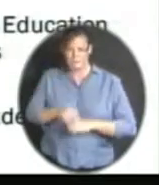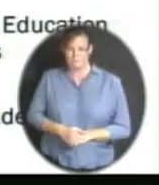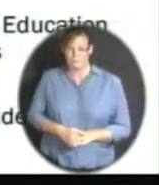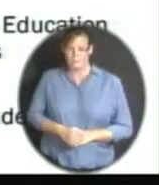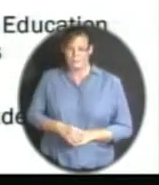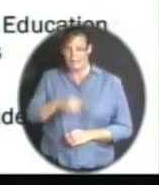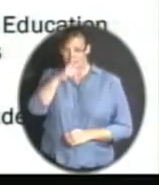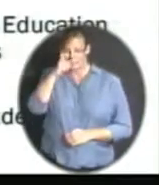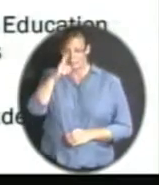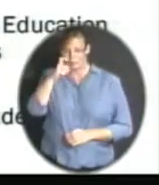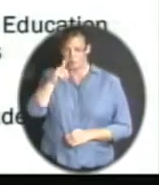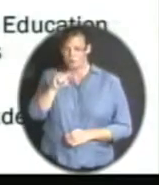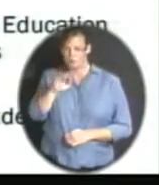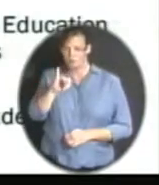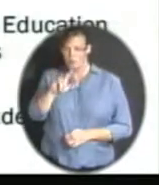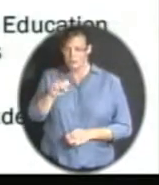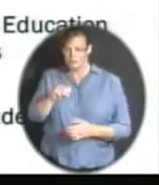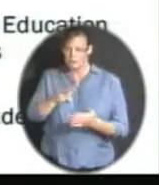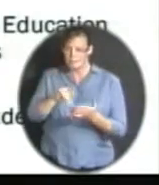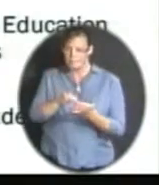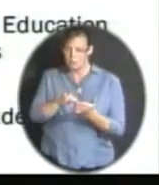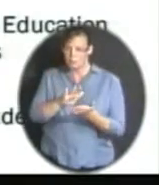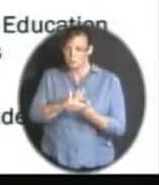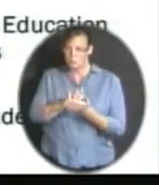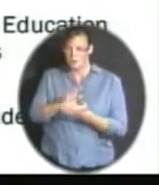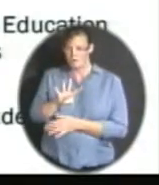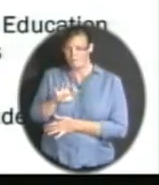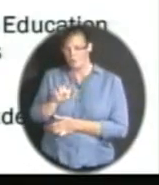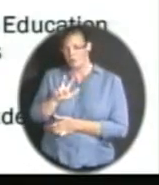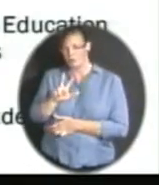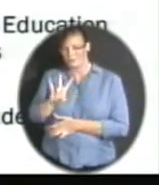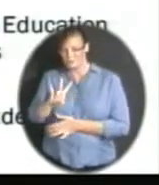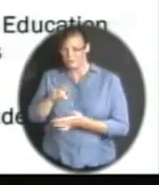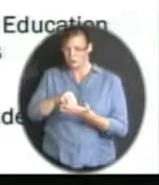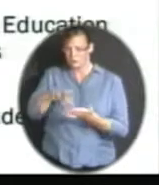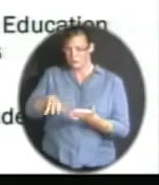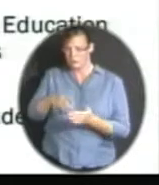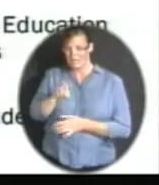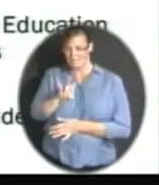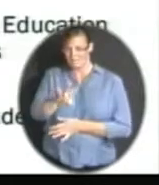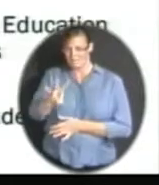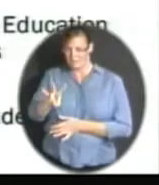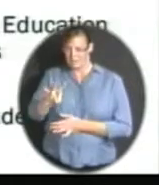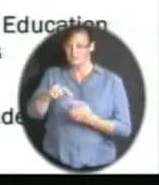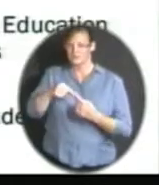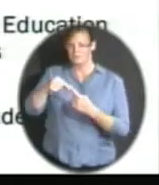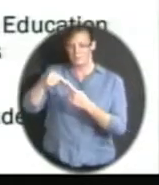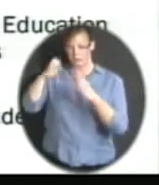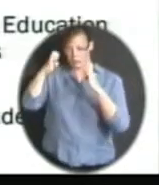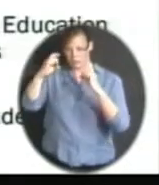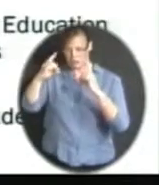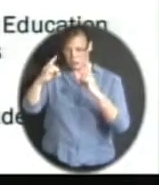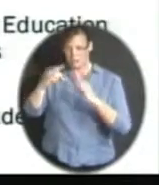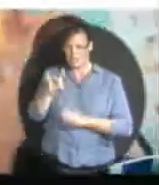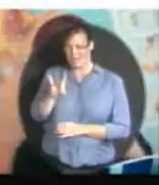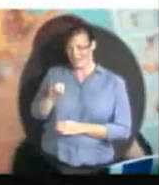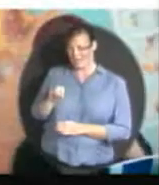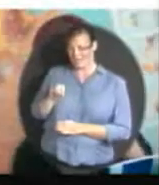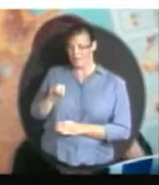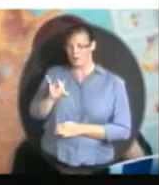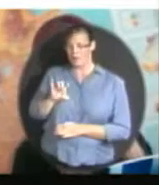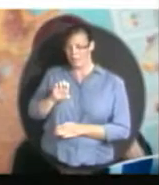For summer trails in the middle school, we had 437 students, and 77 of those were special education and 80 were